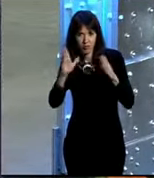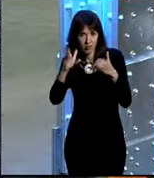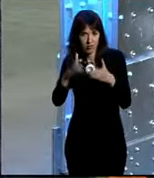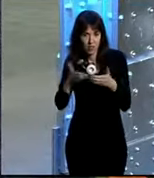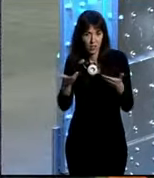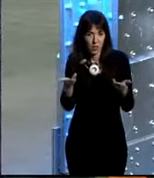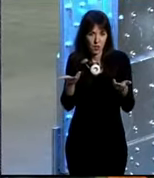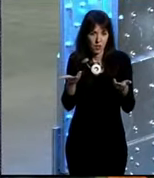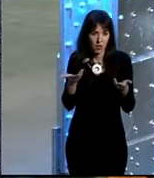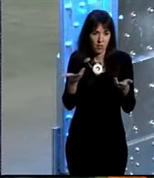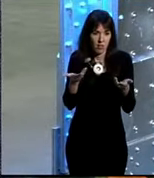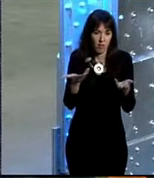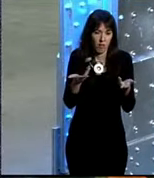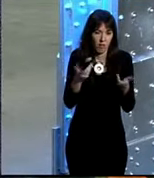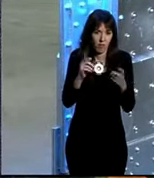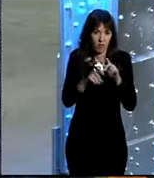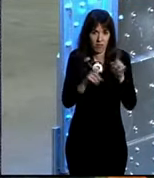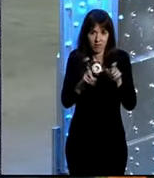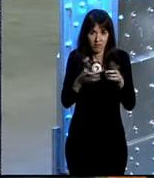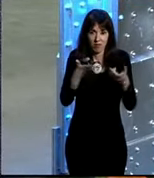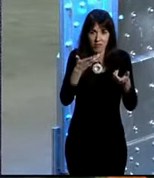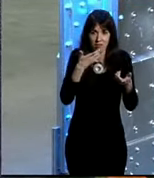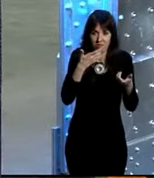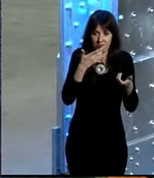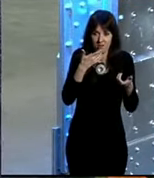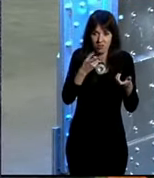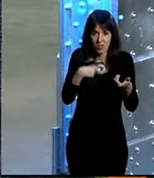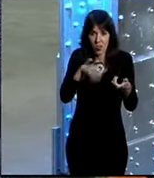behind, but they are widespread by a community.